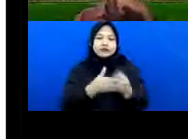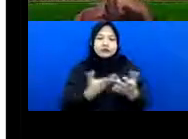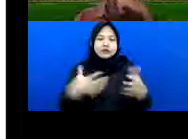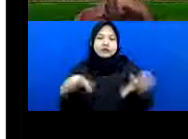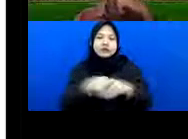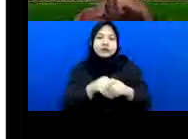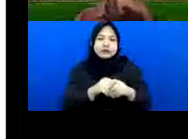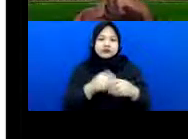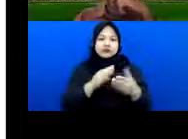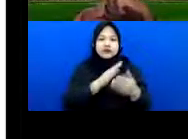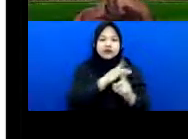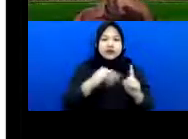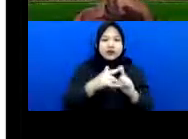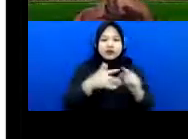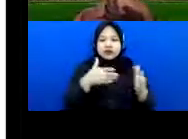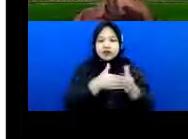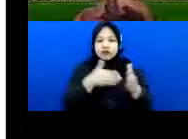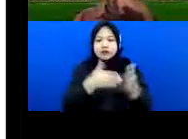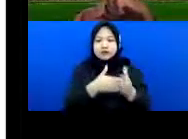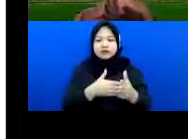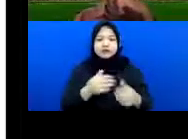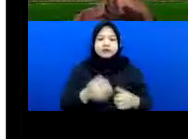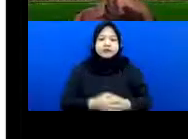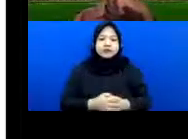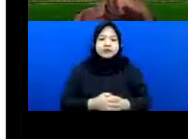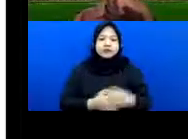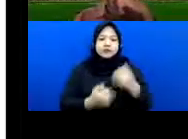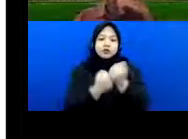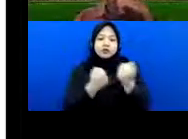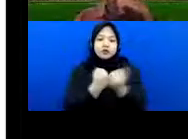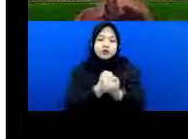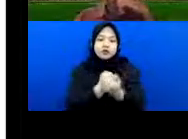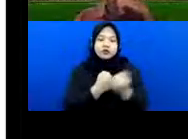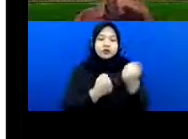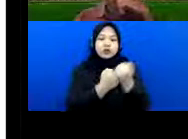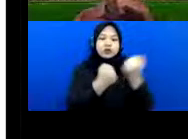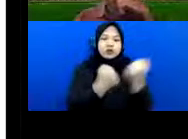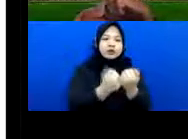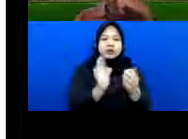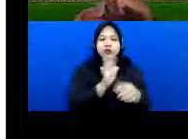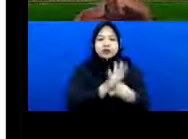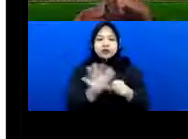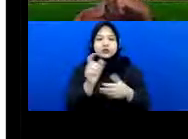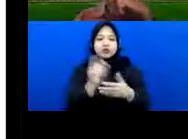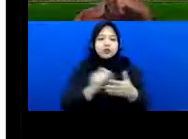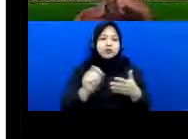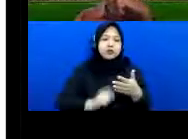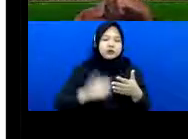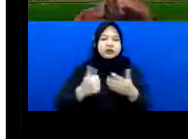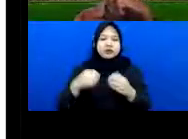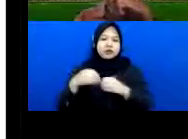in the community. Insufficient support in school has also been seen as the factor that can influence